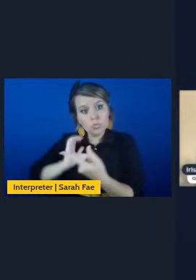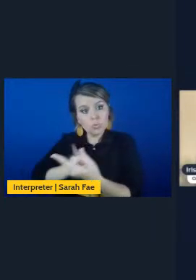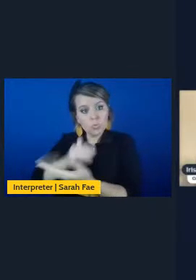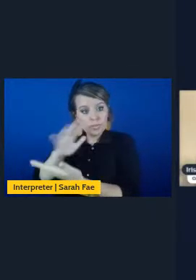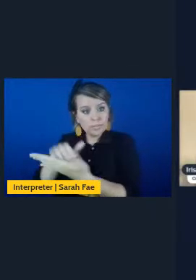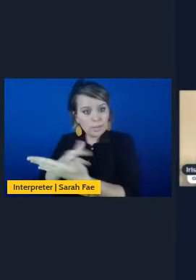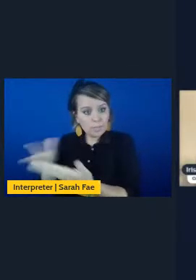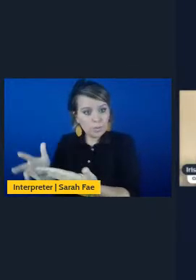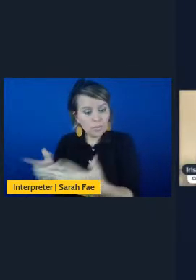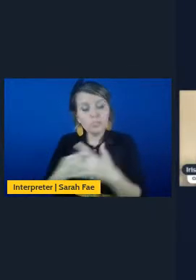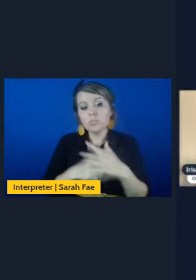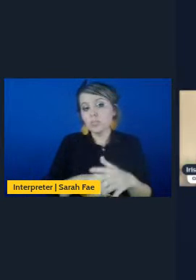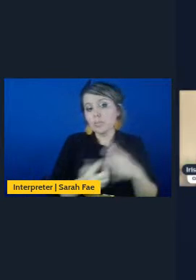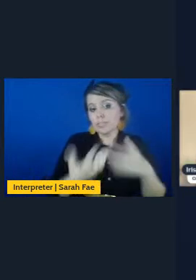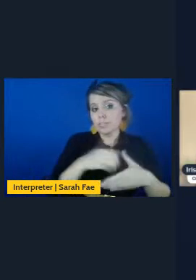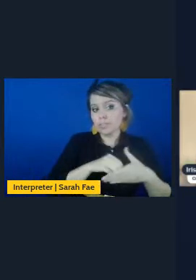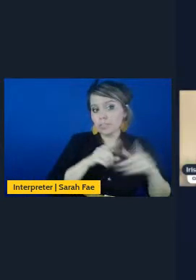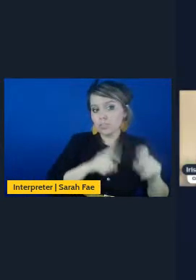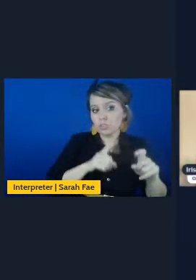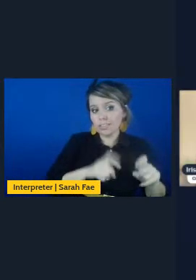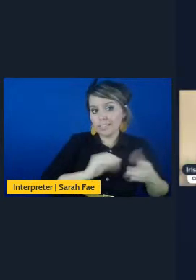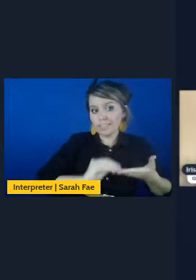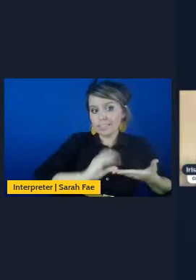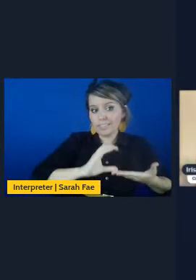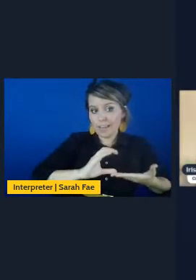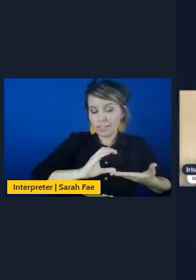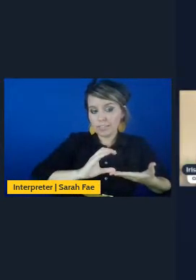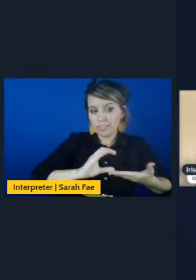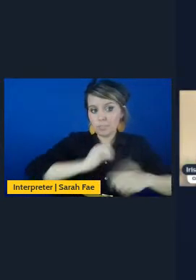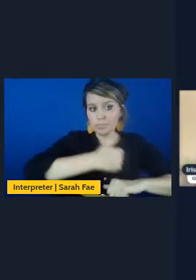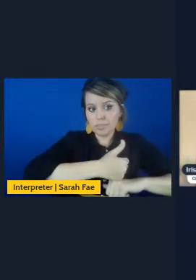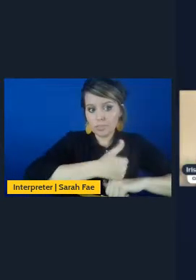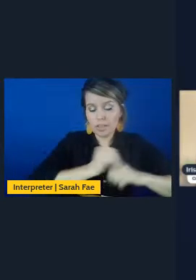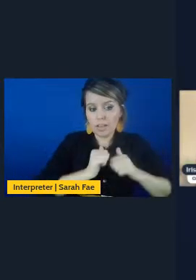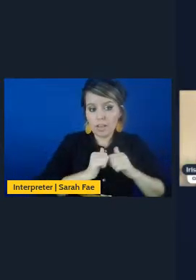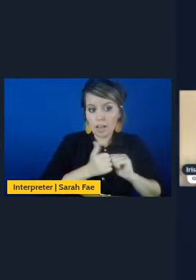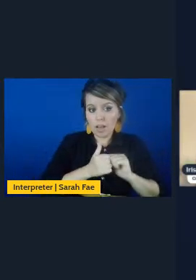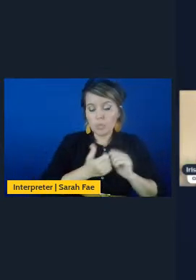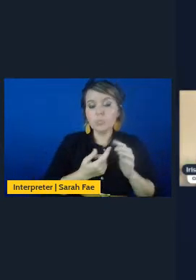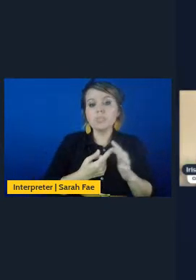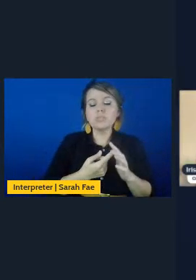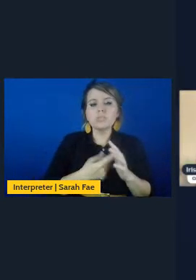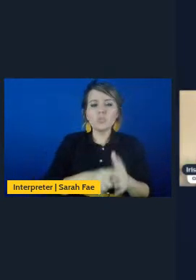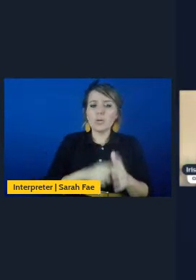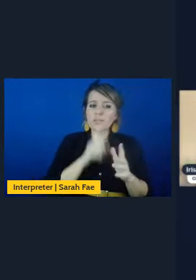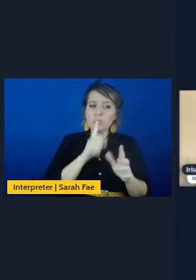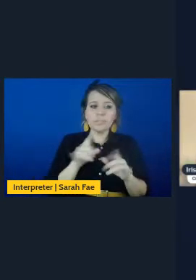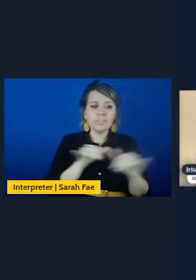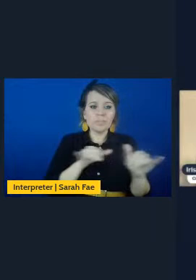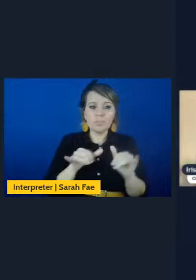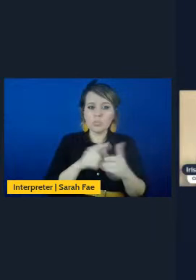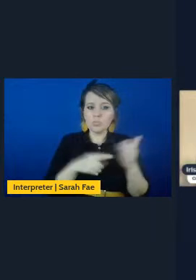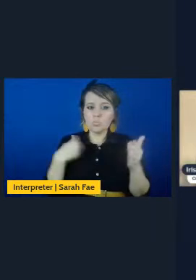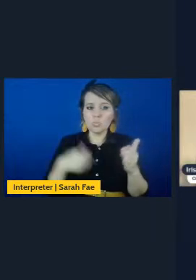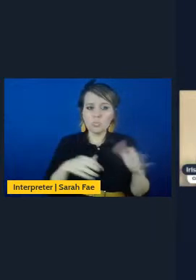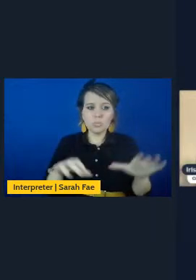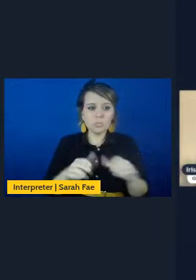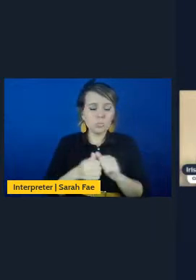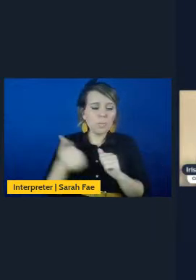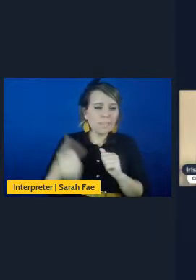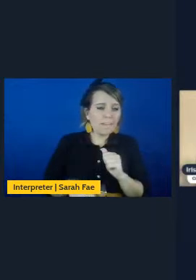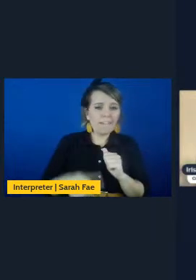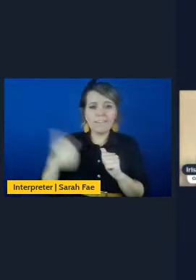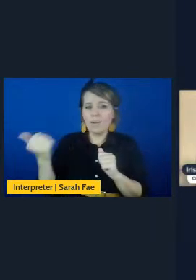the integration test stack implementation by actually starting very similar to what we do with any other